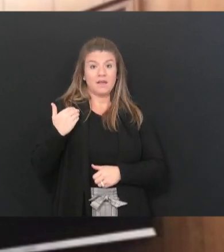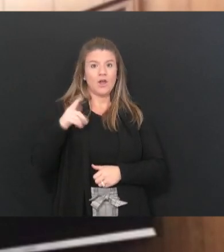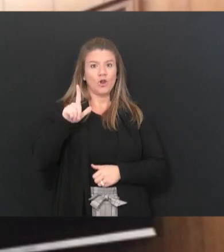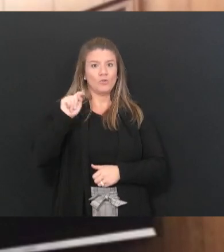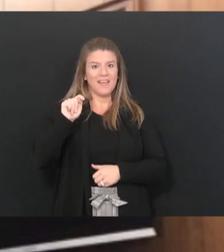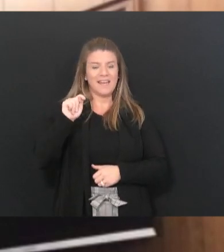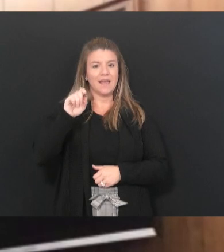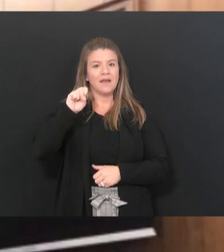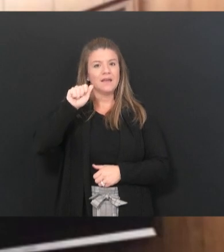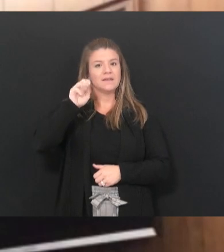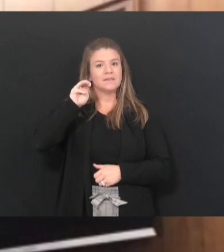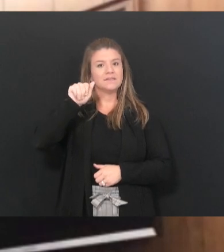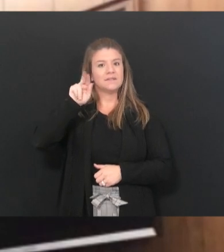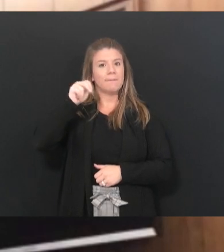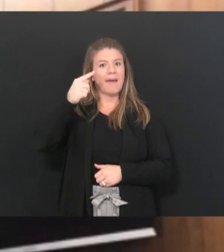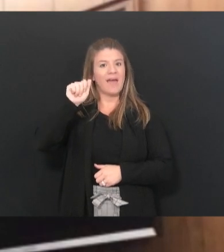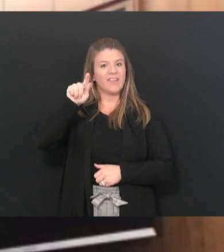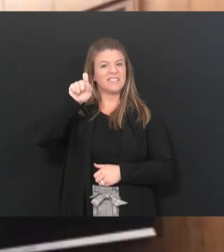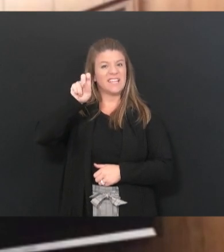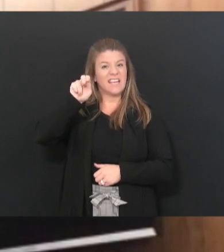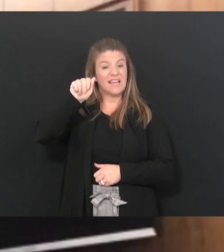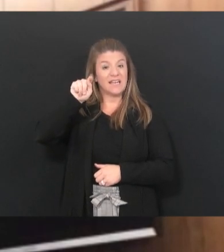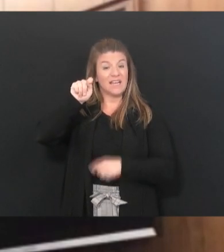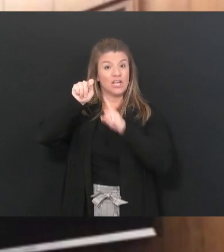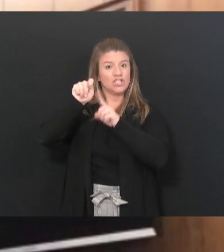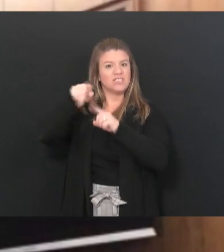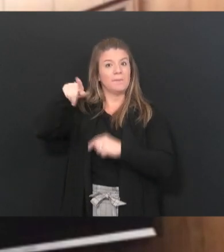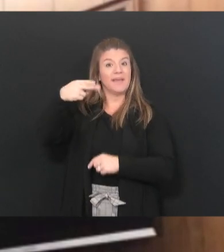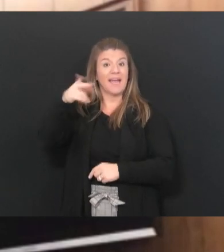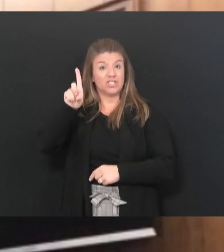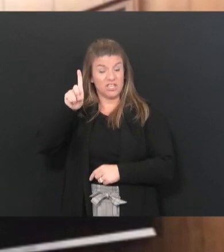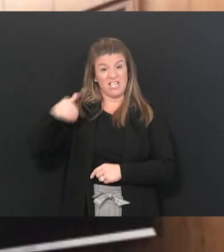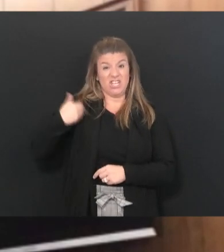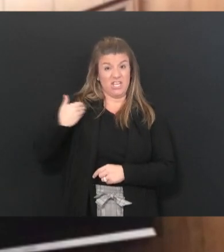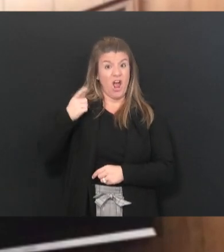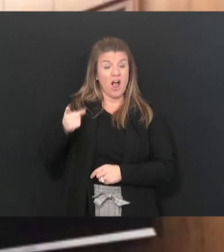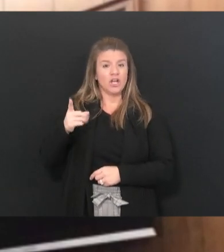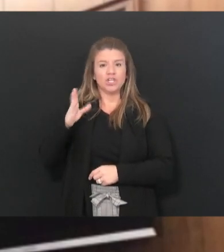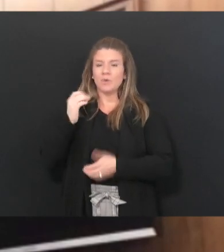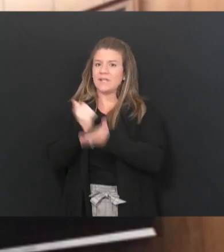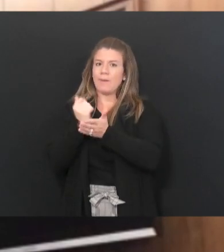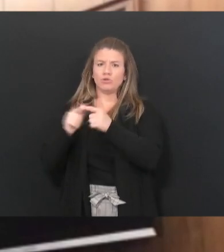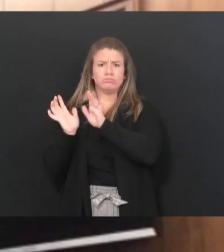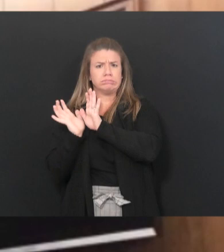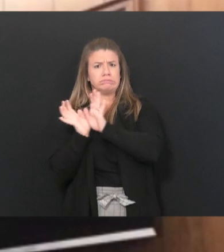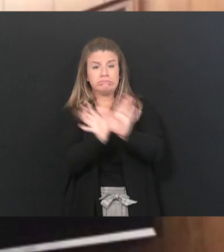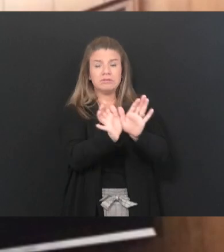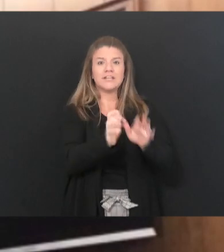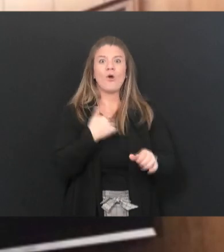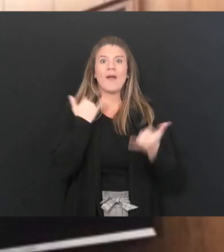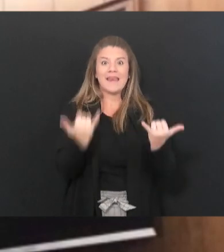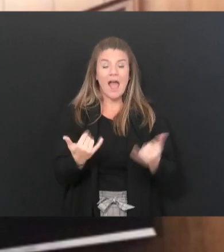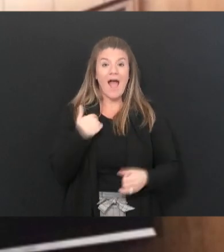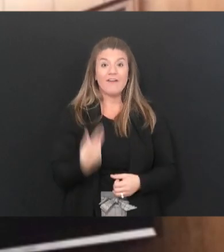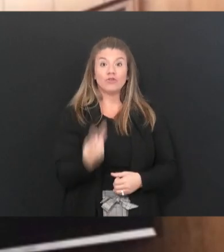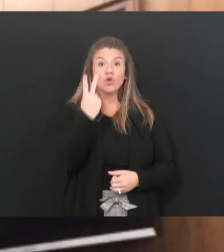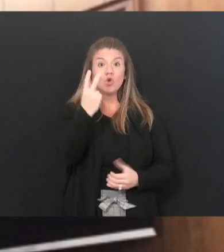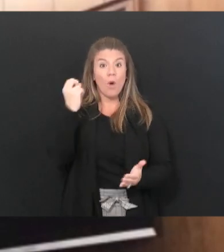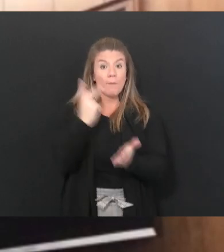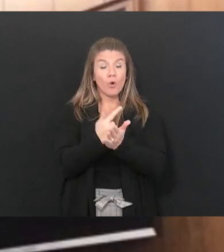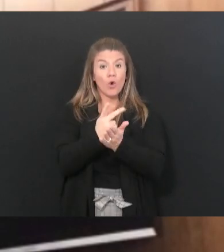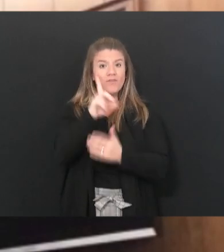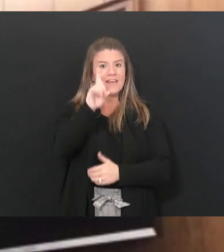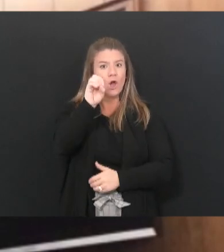happens to be a PhD candidate, she was able to push this through the process. So we will have 2 DoD-approved mobile labs